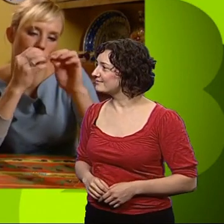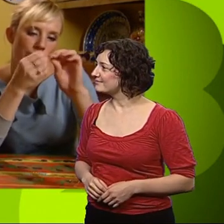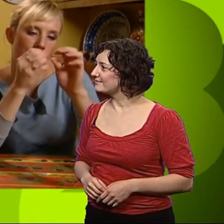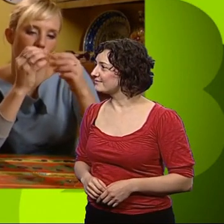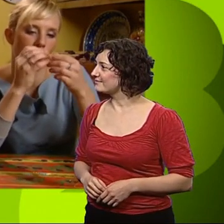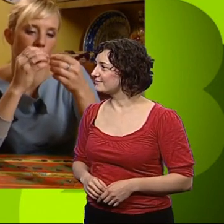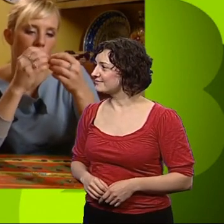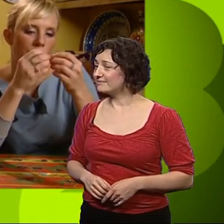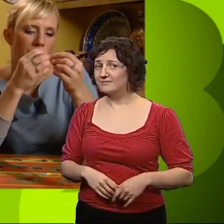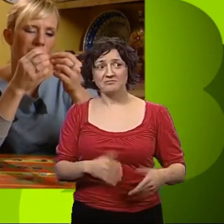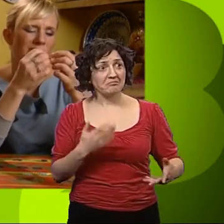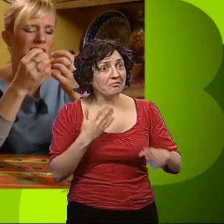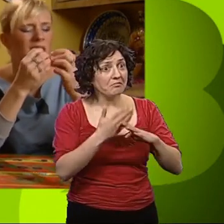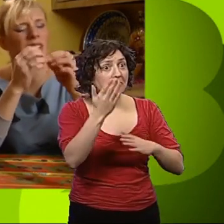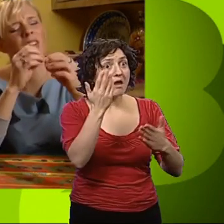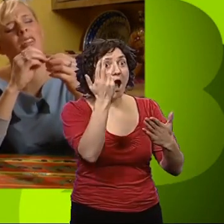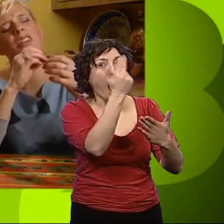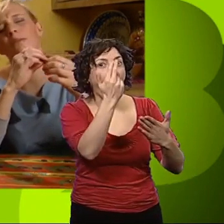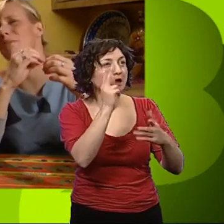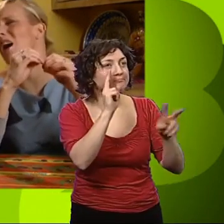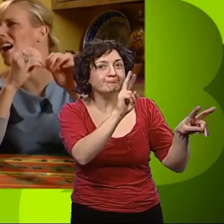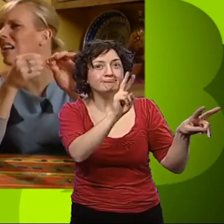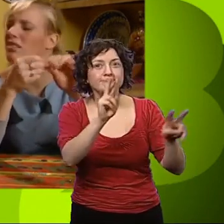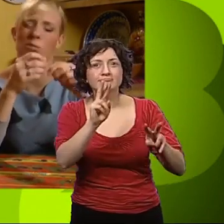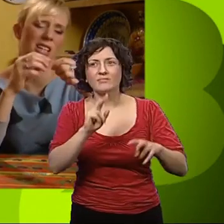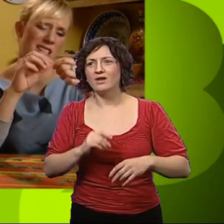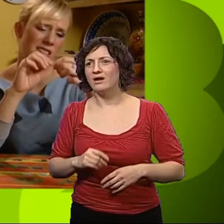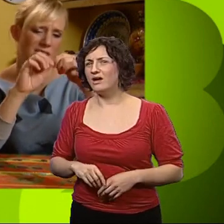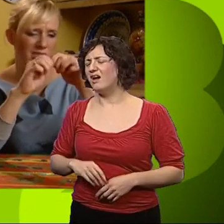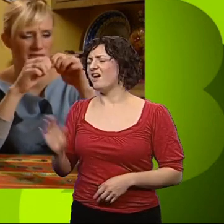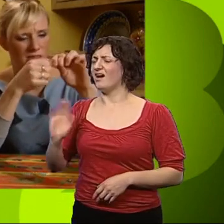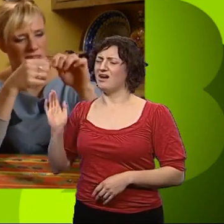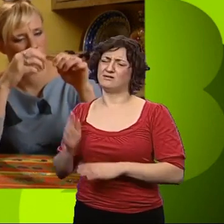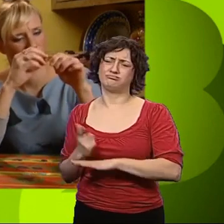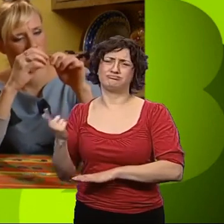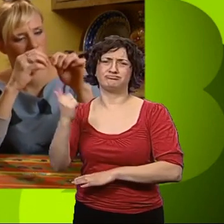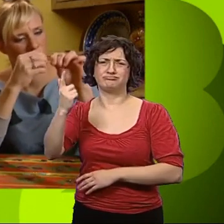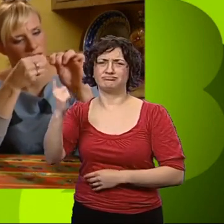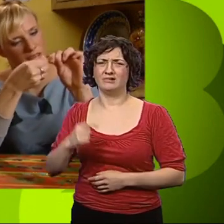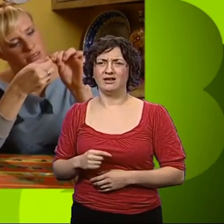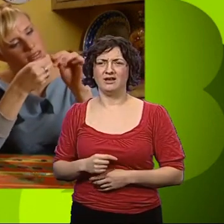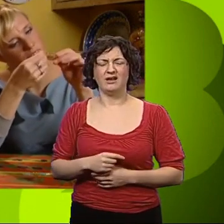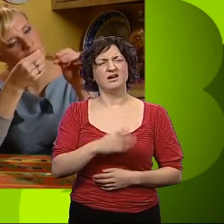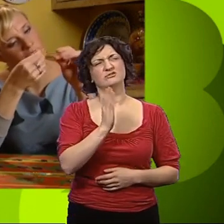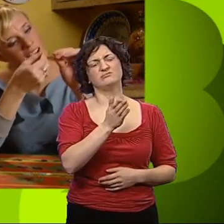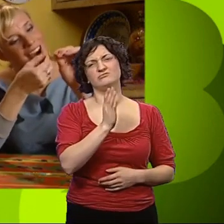Oh, why don't we go to the art gallery? No, it's miles away. Yeah, you're